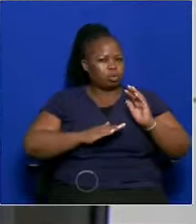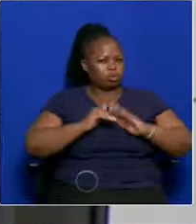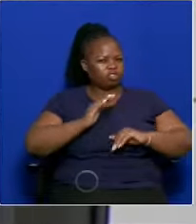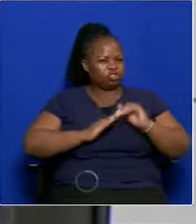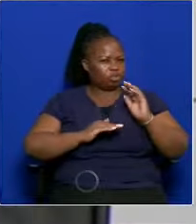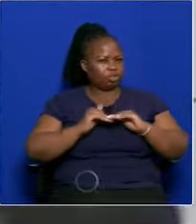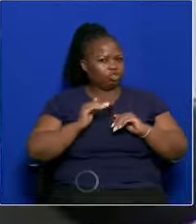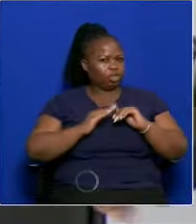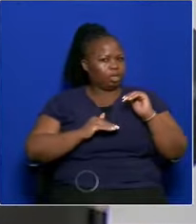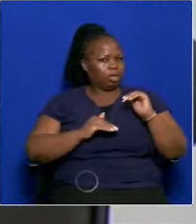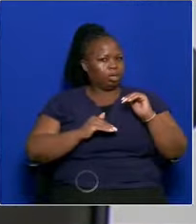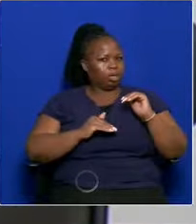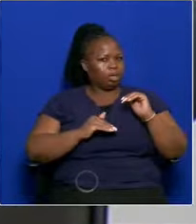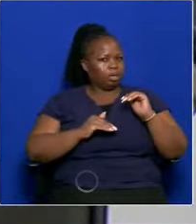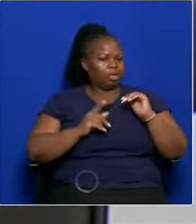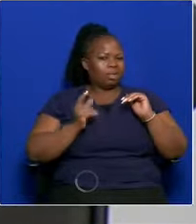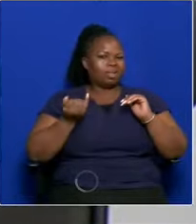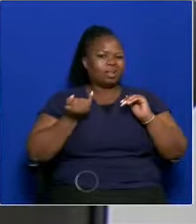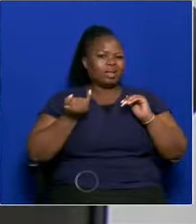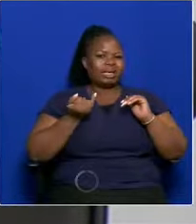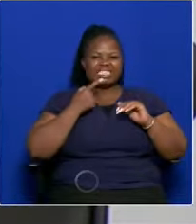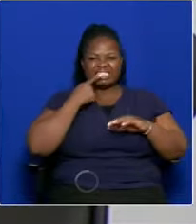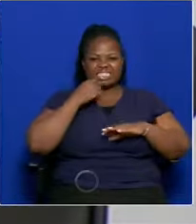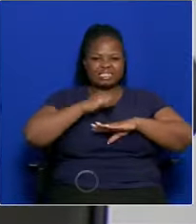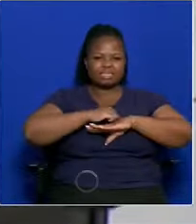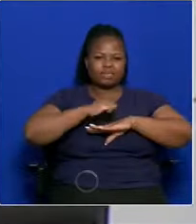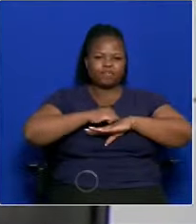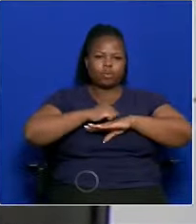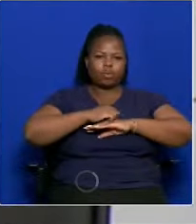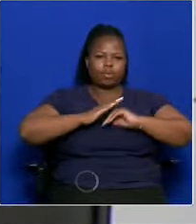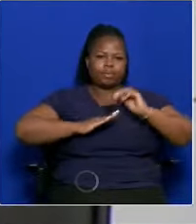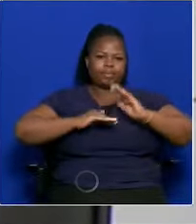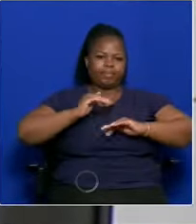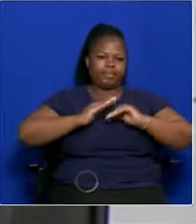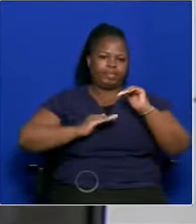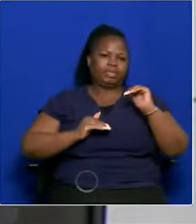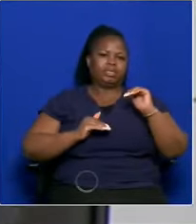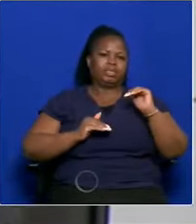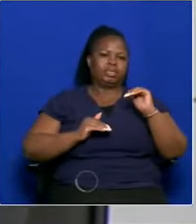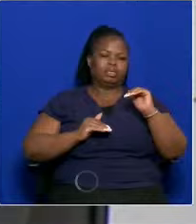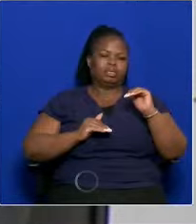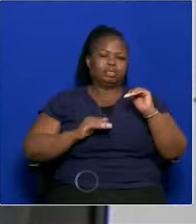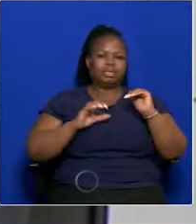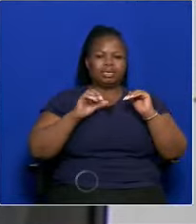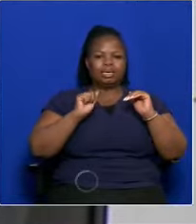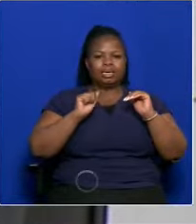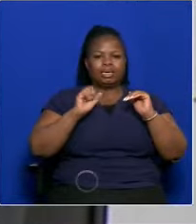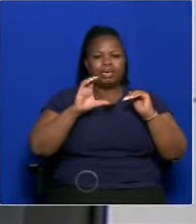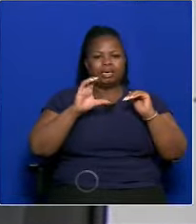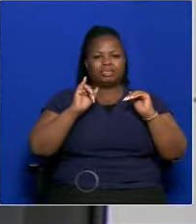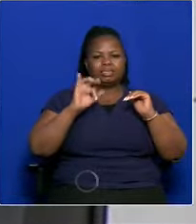It's sort of a cement which they put for corrosion.